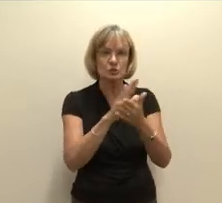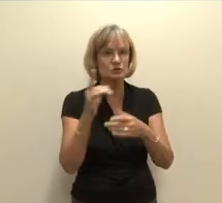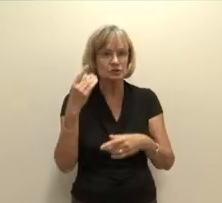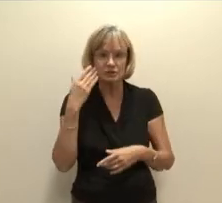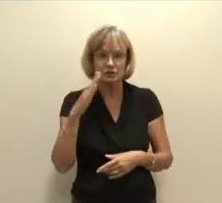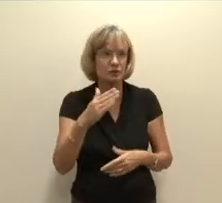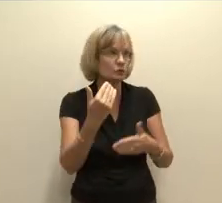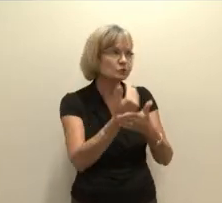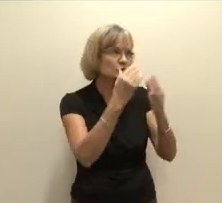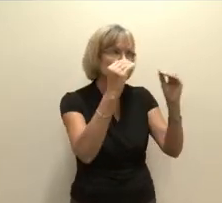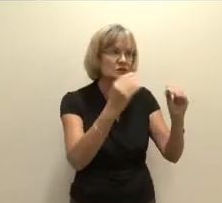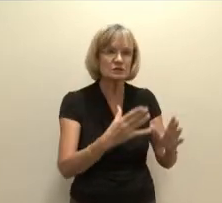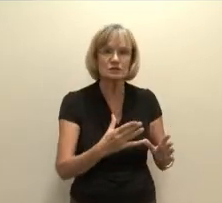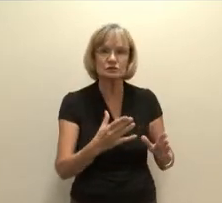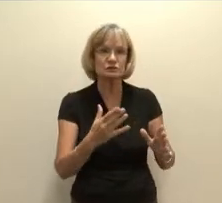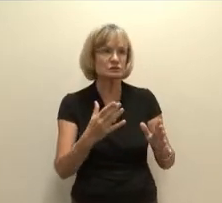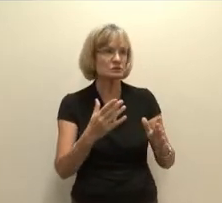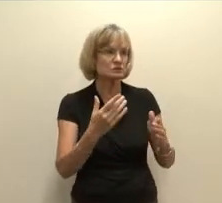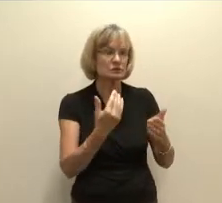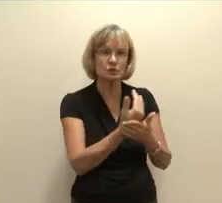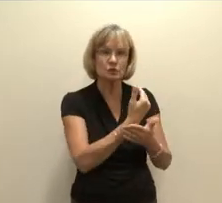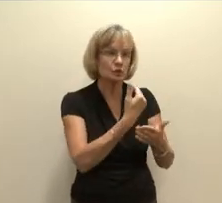new teachers and peers,